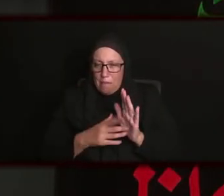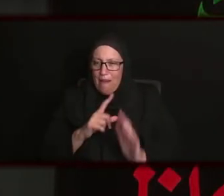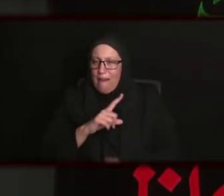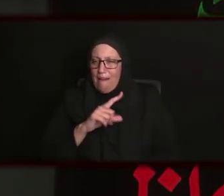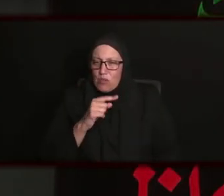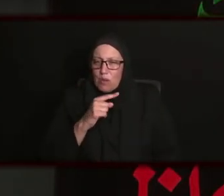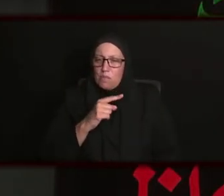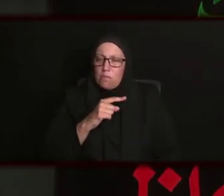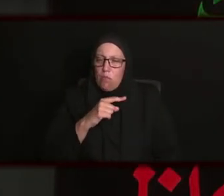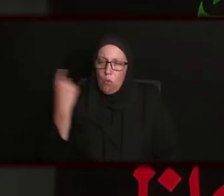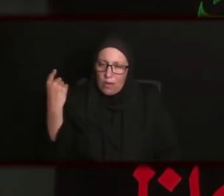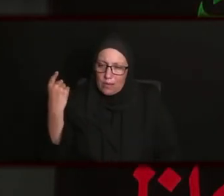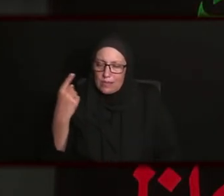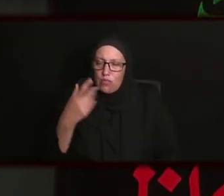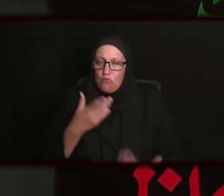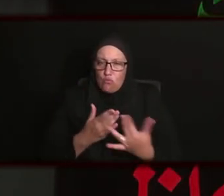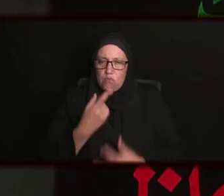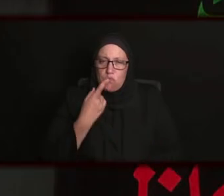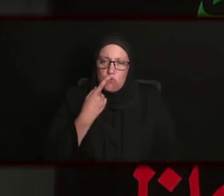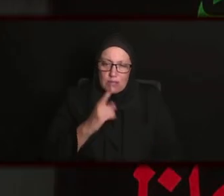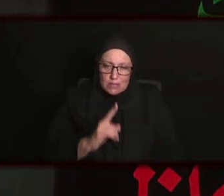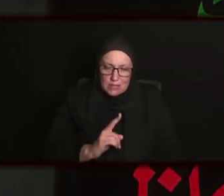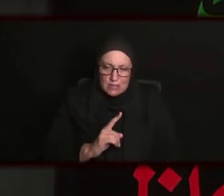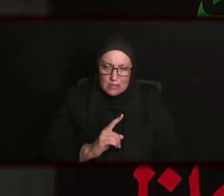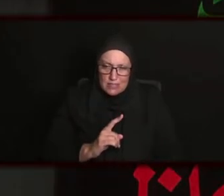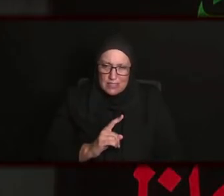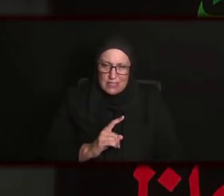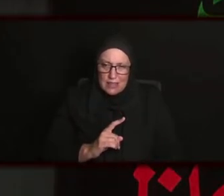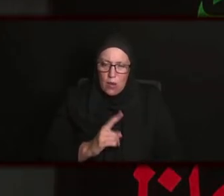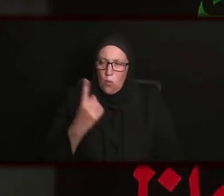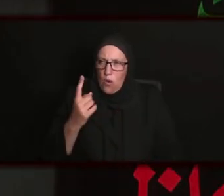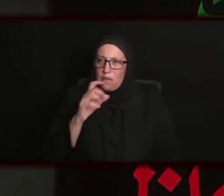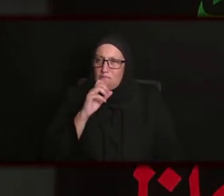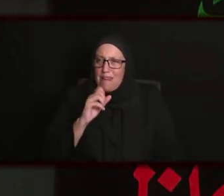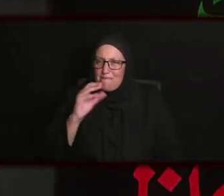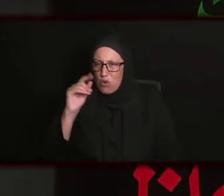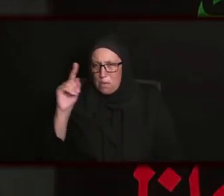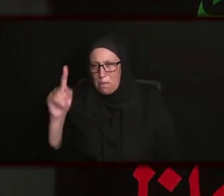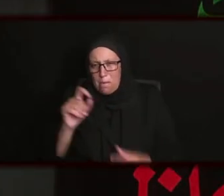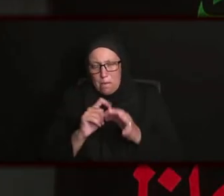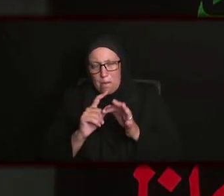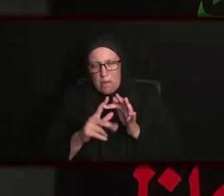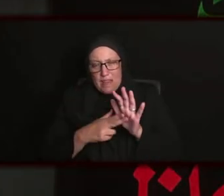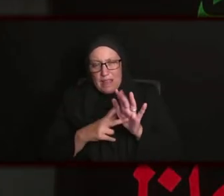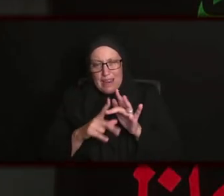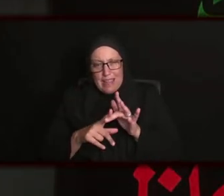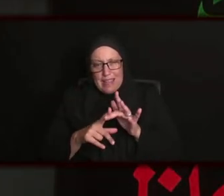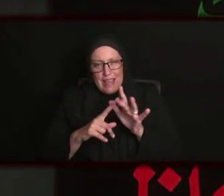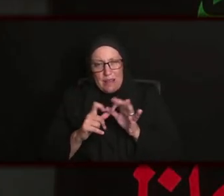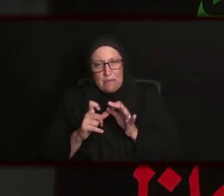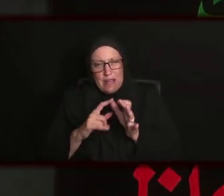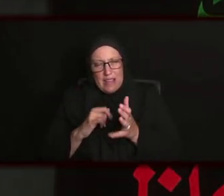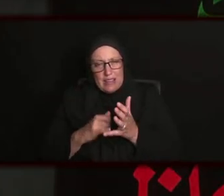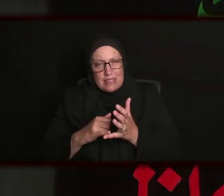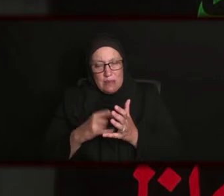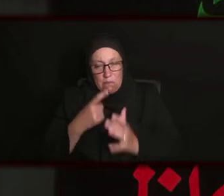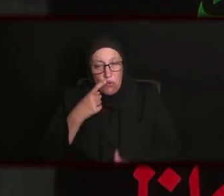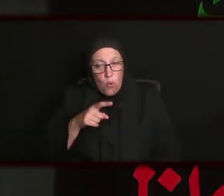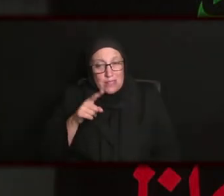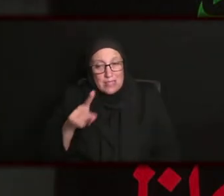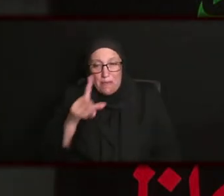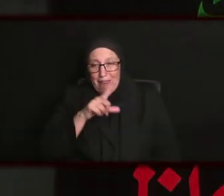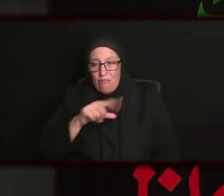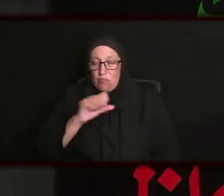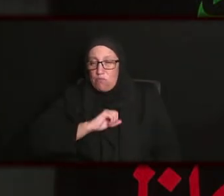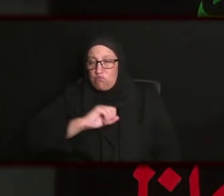Harun al-La'in of the Bani Abbas, he had poisoned the Imam after having imprisoned him for many years. They brought